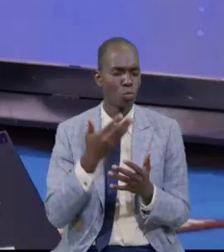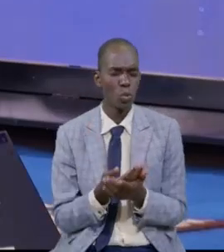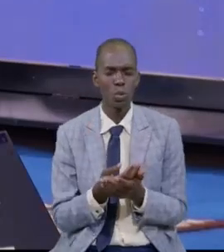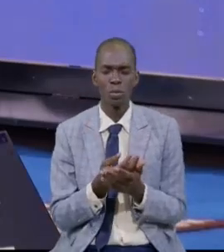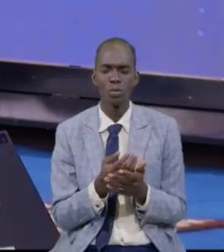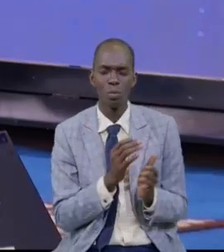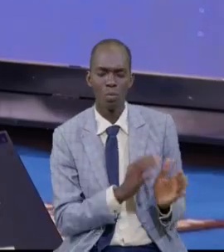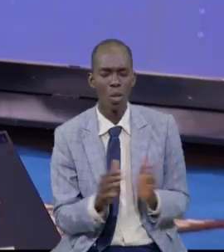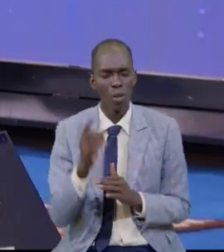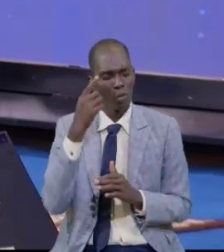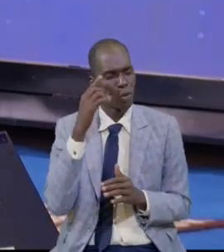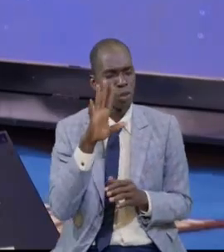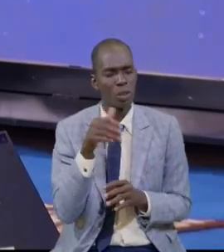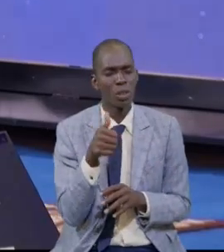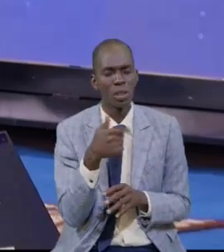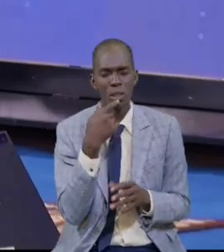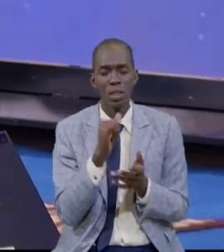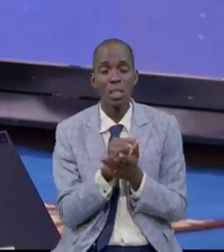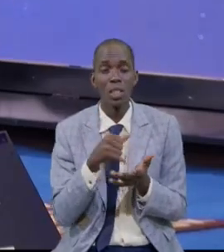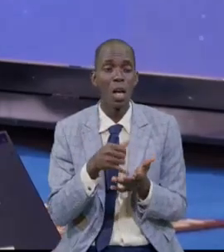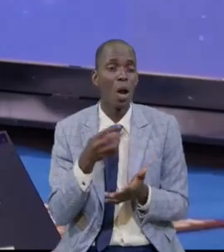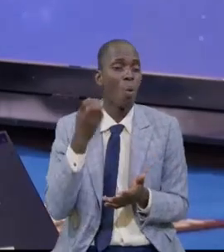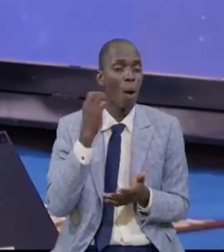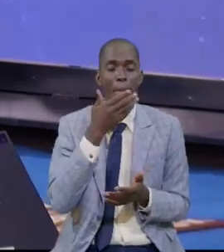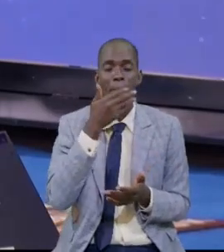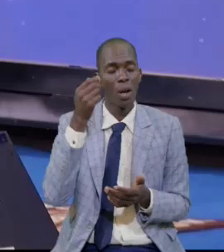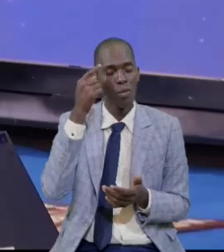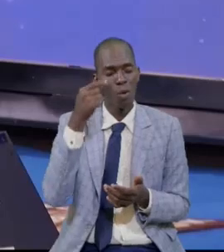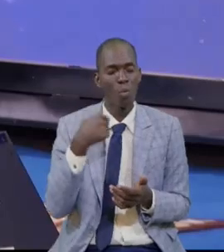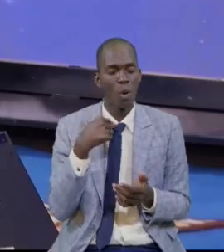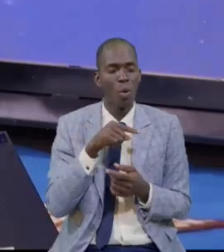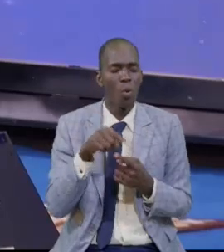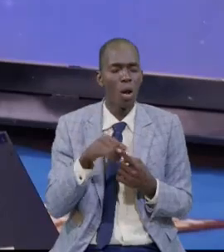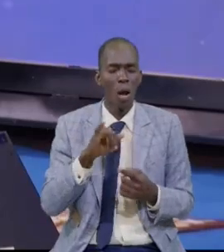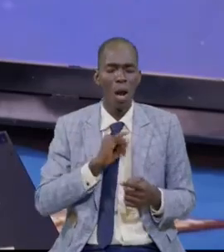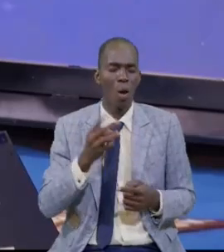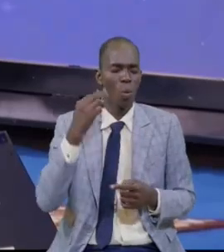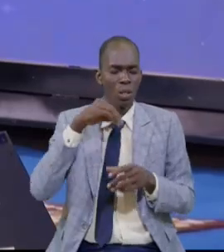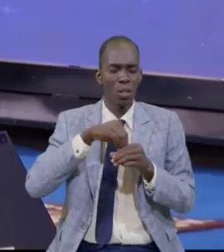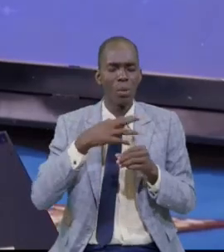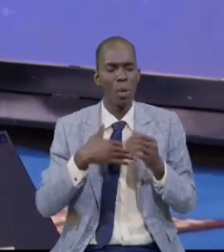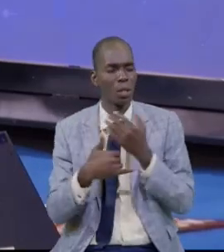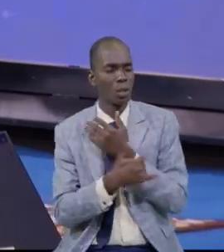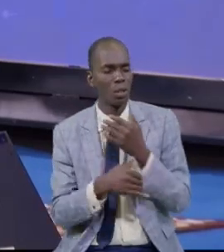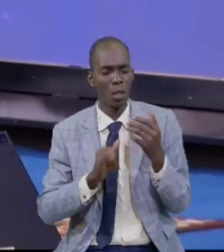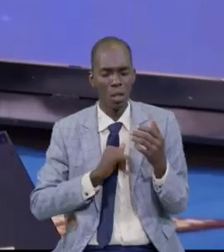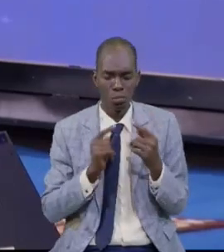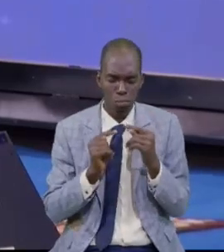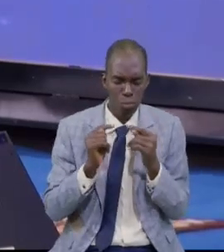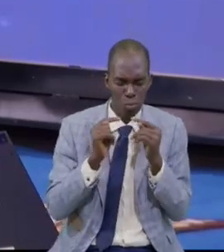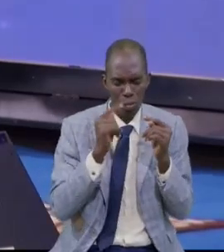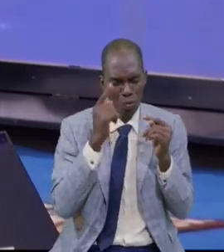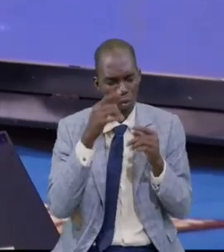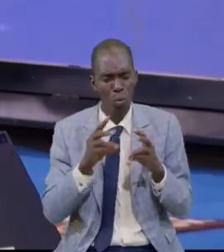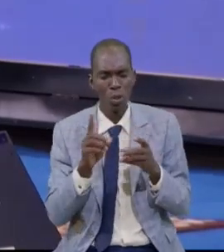was better for me when I was in my country. And they're looking for ways to come back. And there's still people